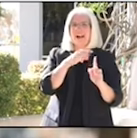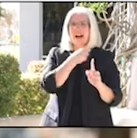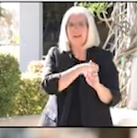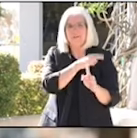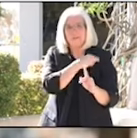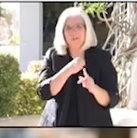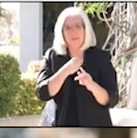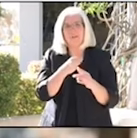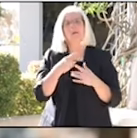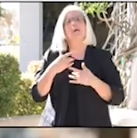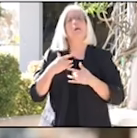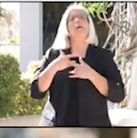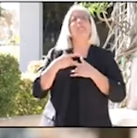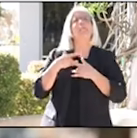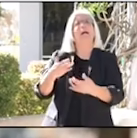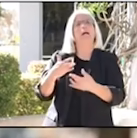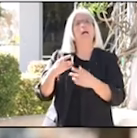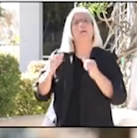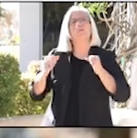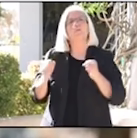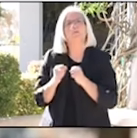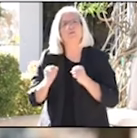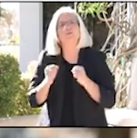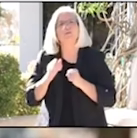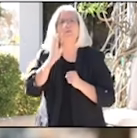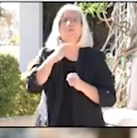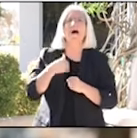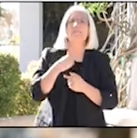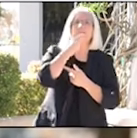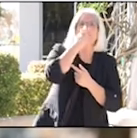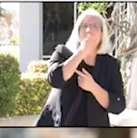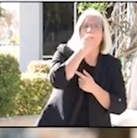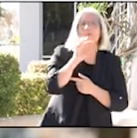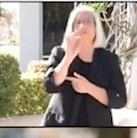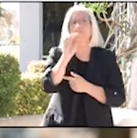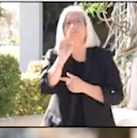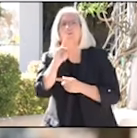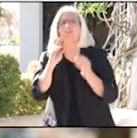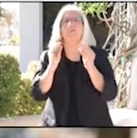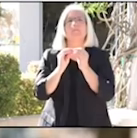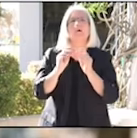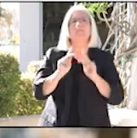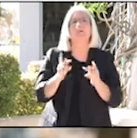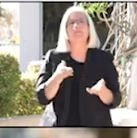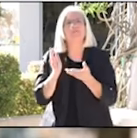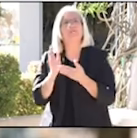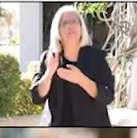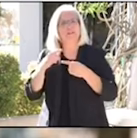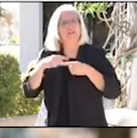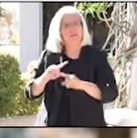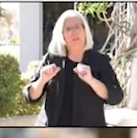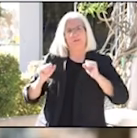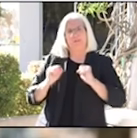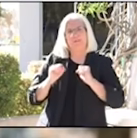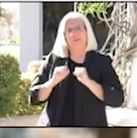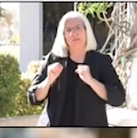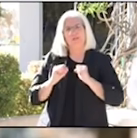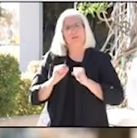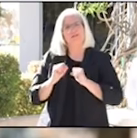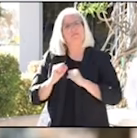year, whether it be from cold and flu or for other reasons. So there's even